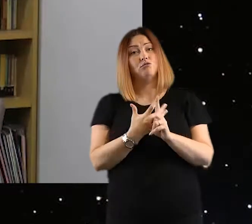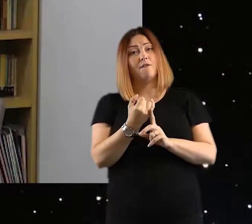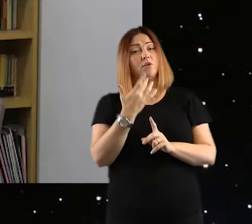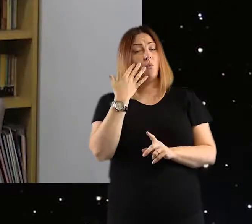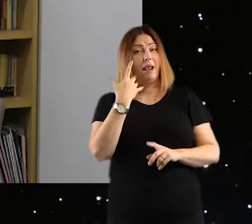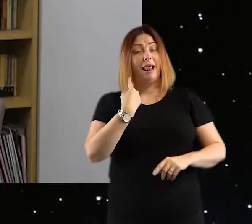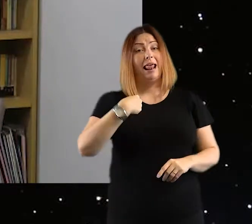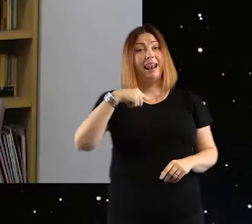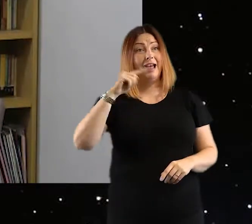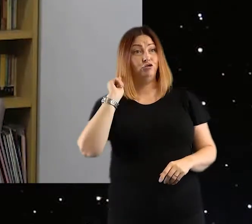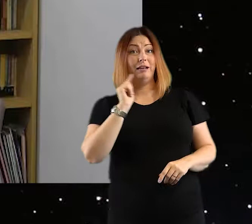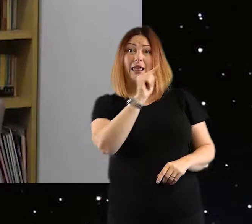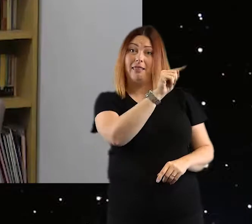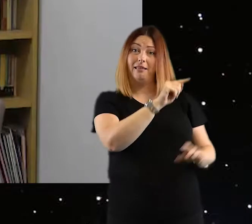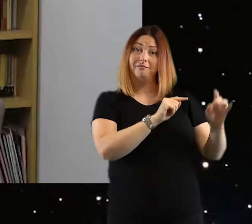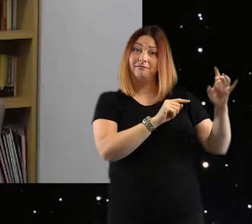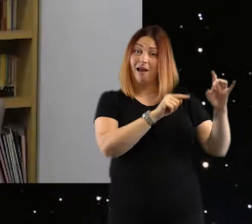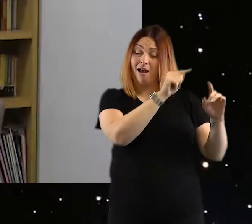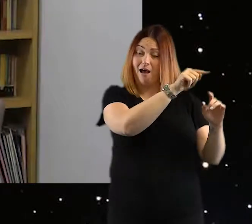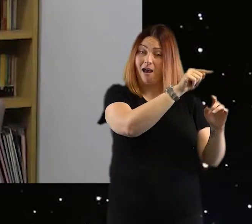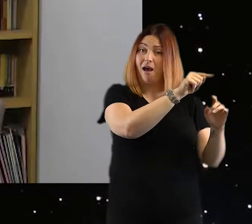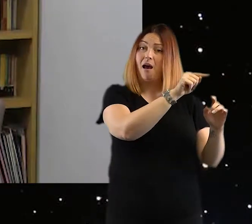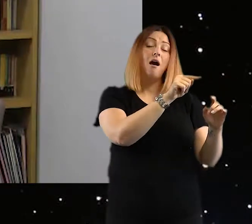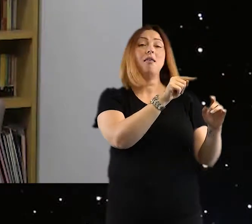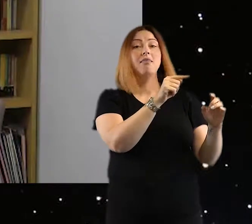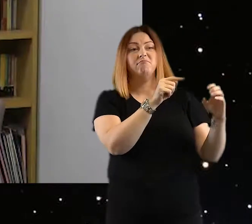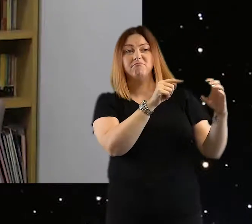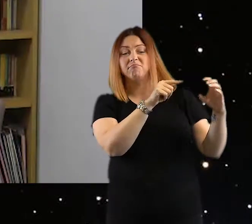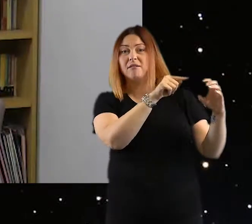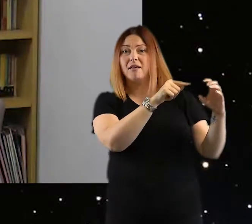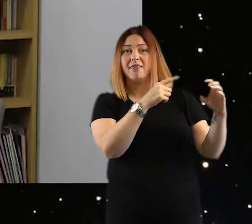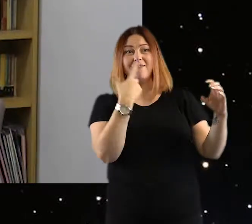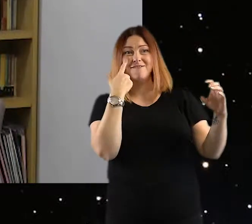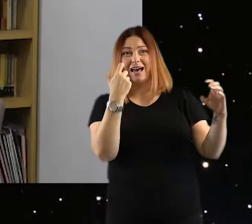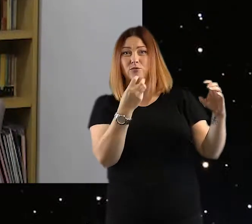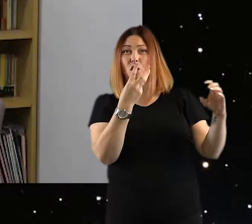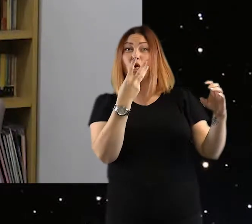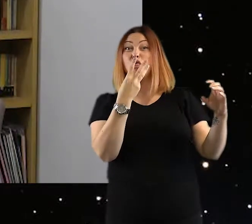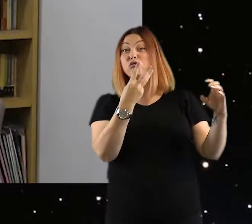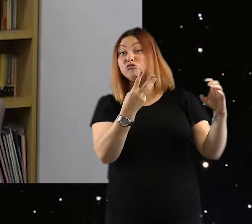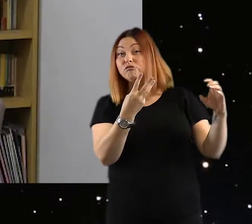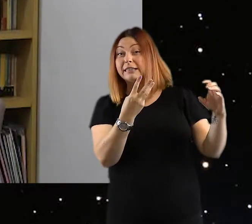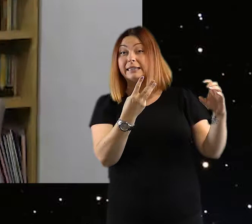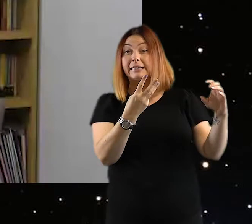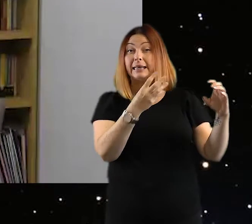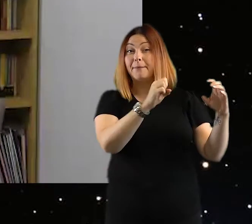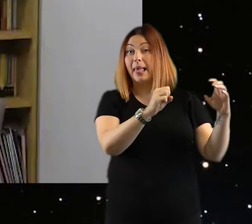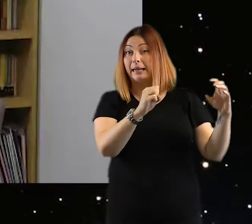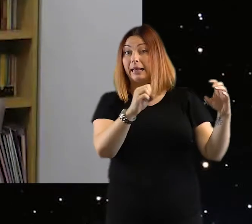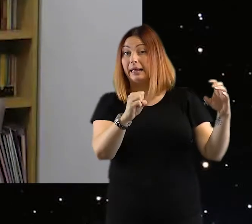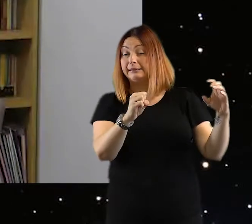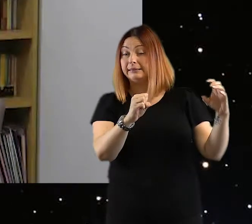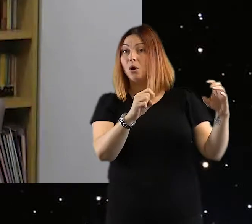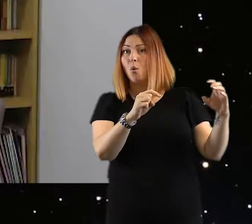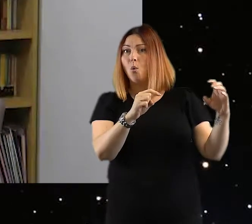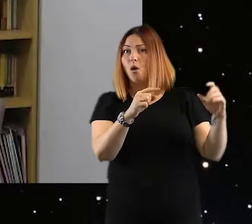that this particular star had, they claimed, 3 sort of Earth-sized-ish planets around this star. So there's